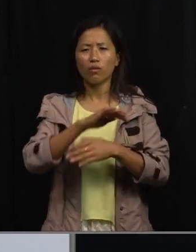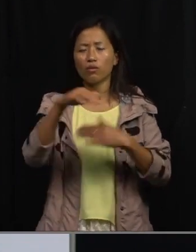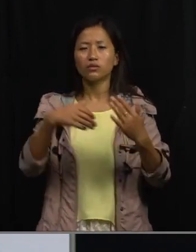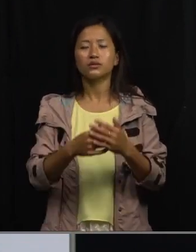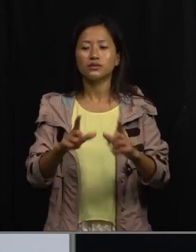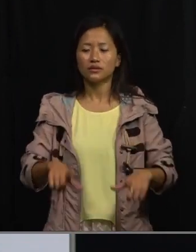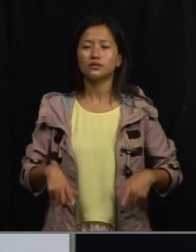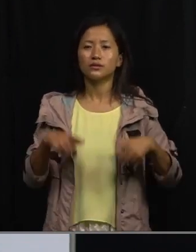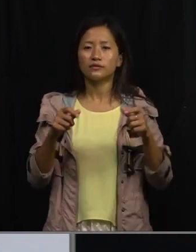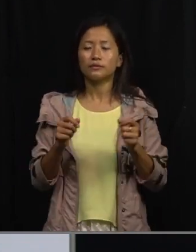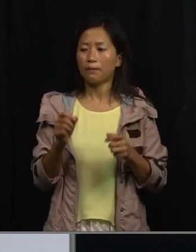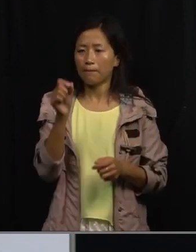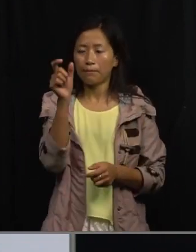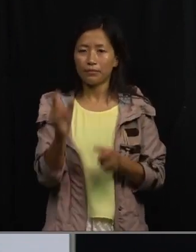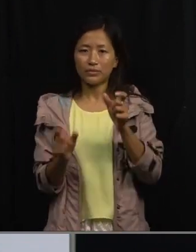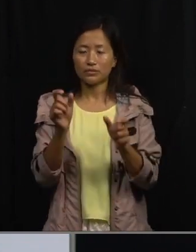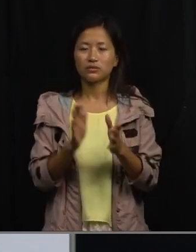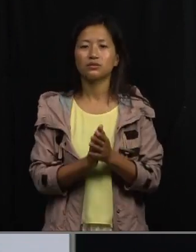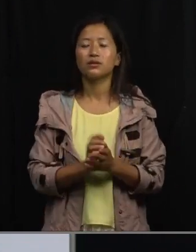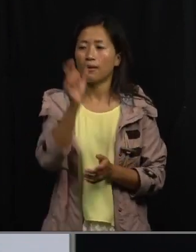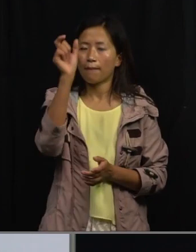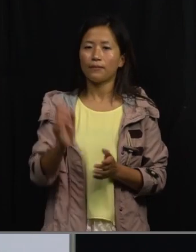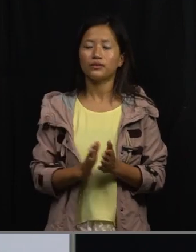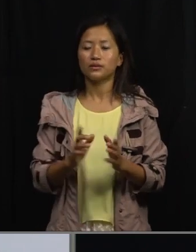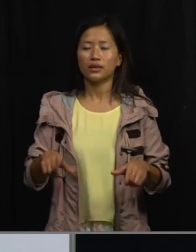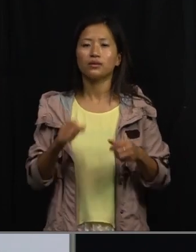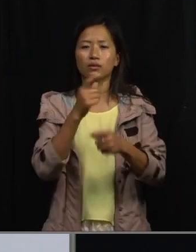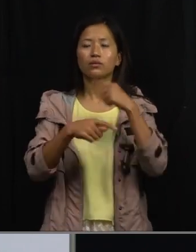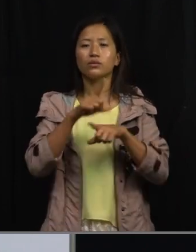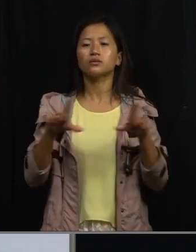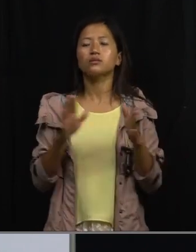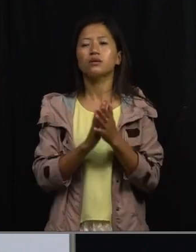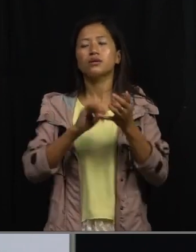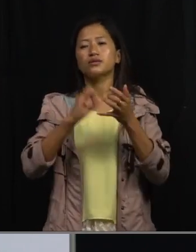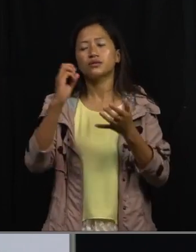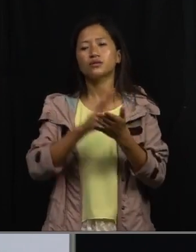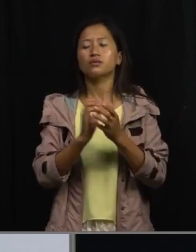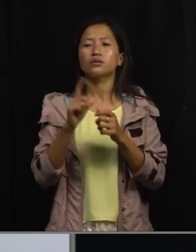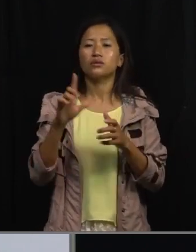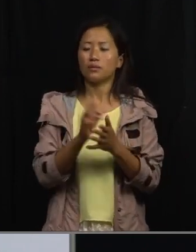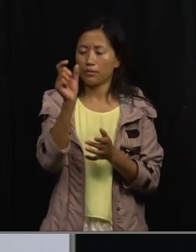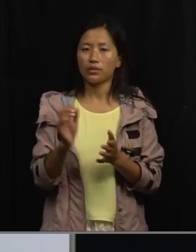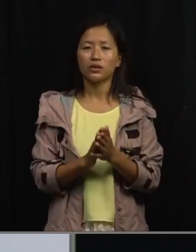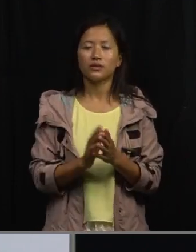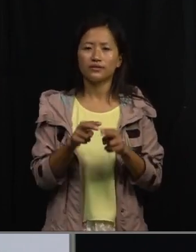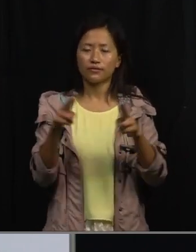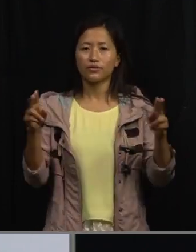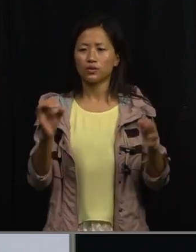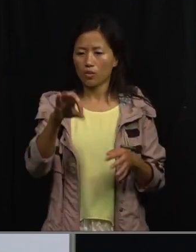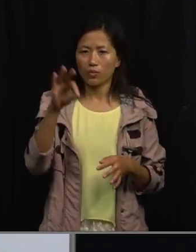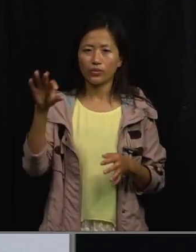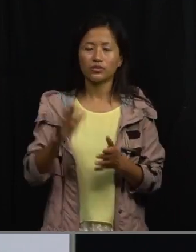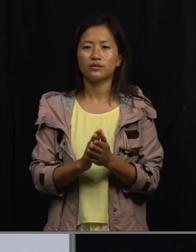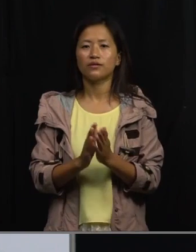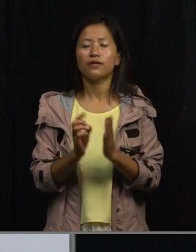beings, only humans have language, and so the scholars, they have expressed different opinions regarding